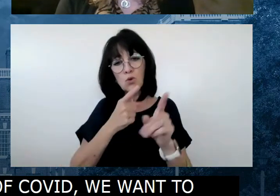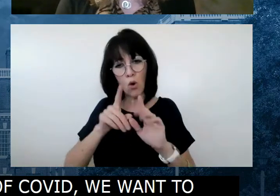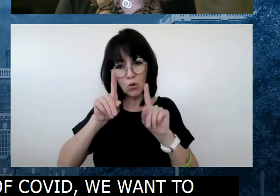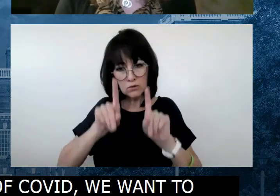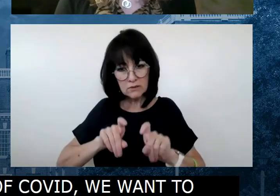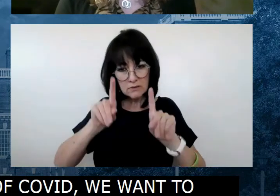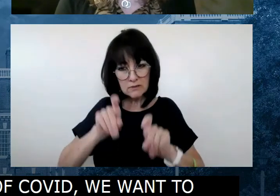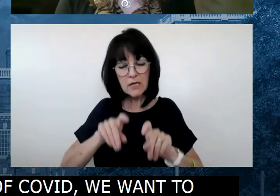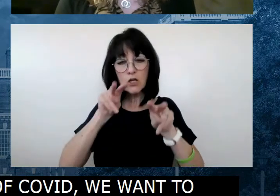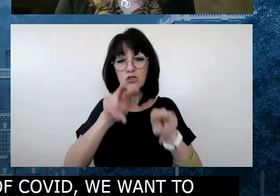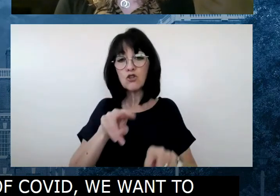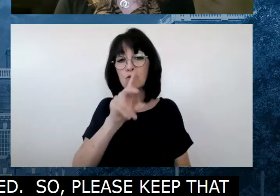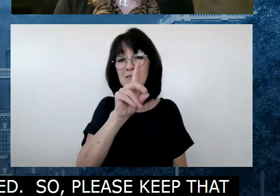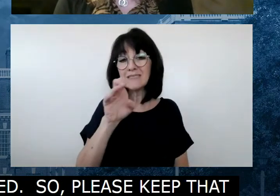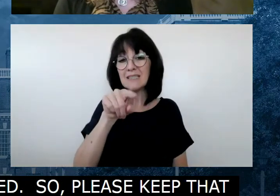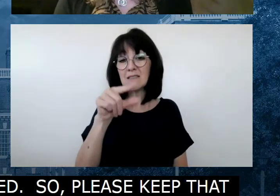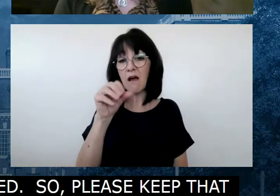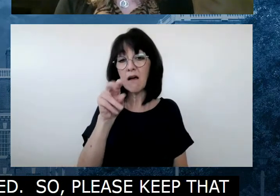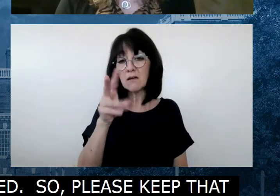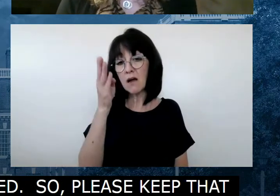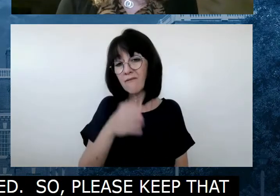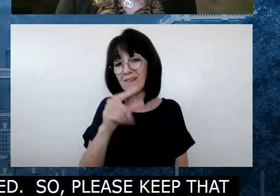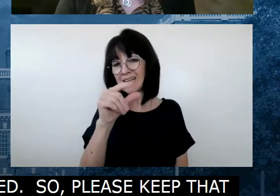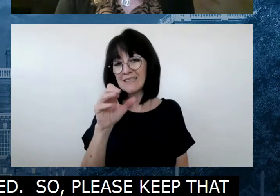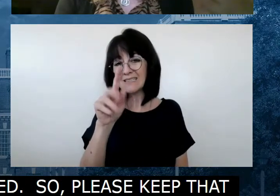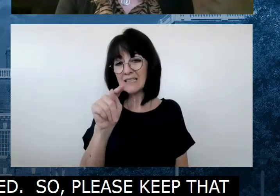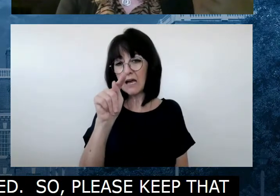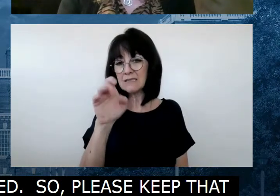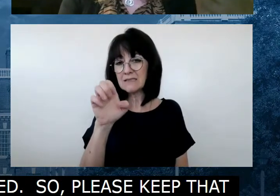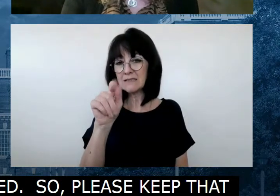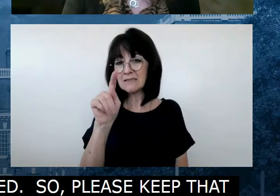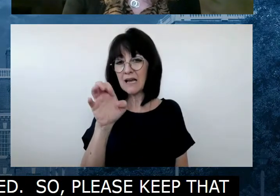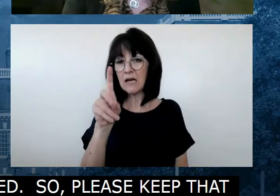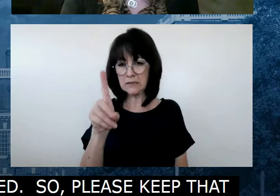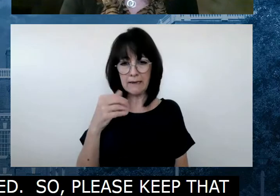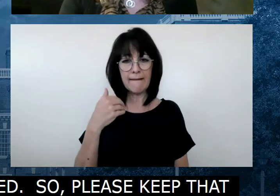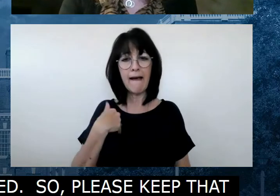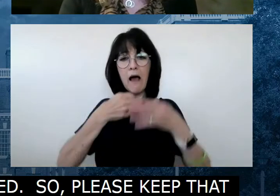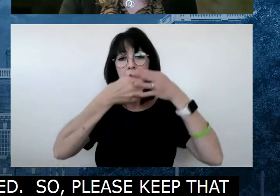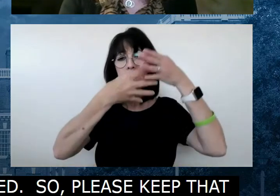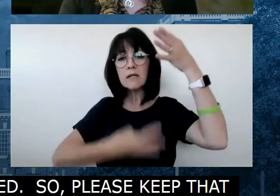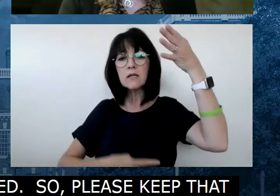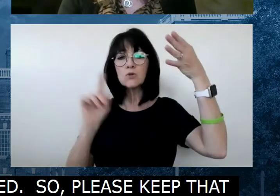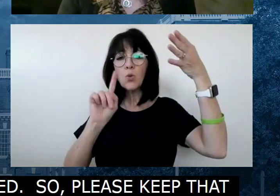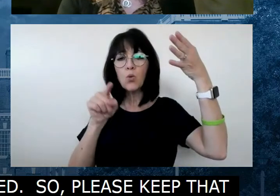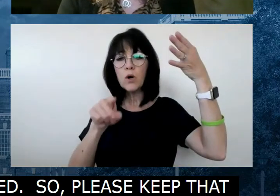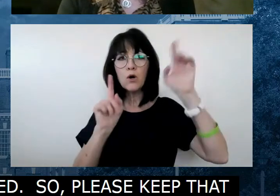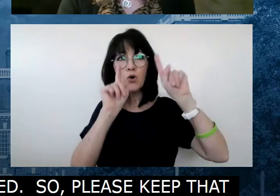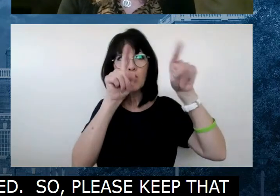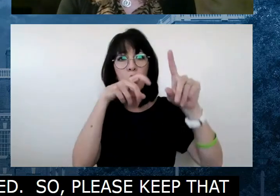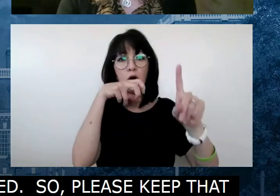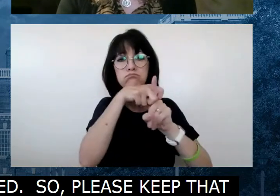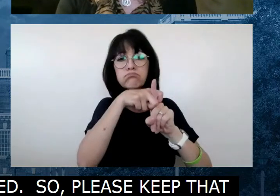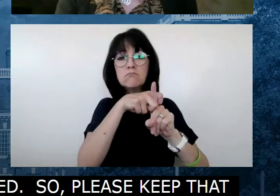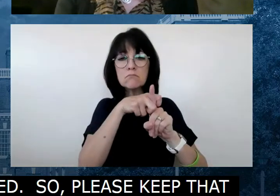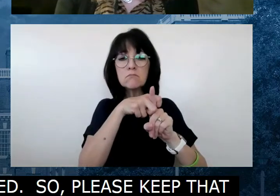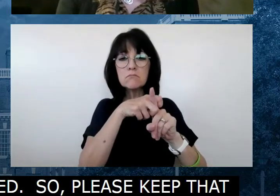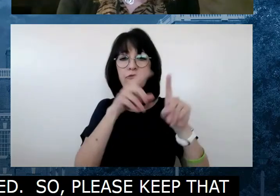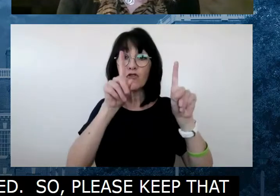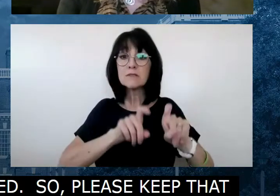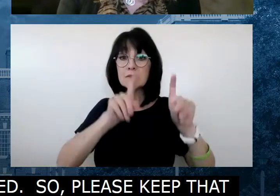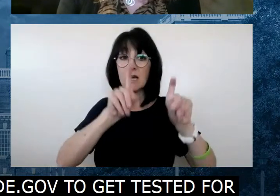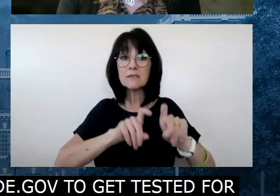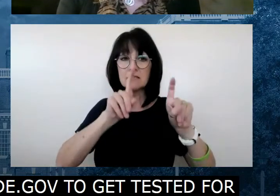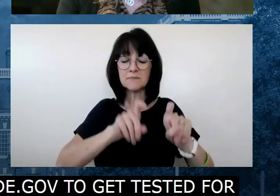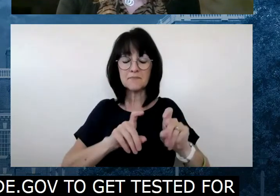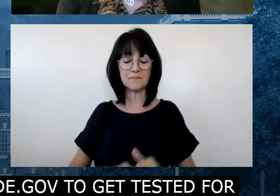our website, de.gov/get tested for the list of testing locations. I